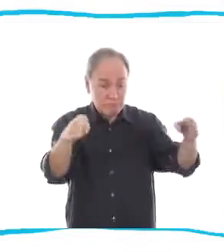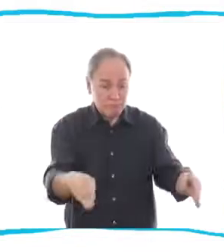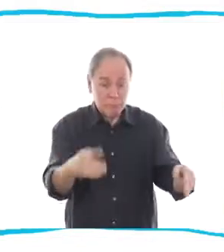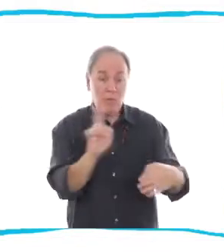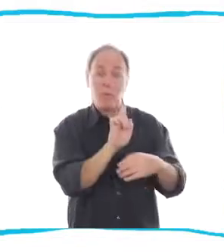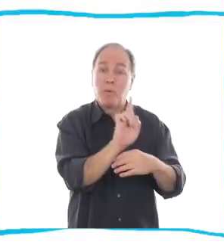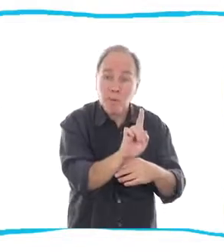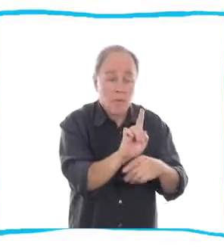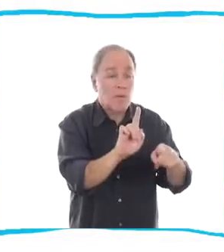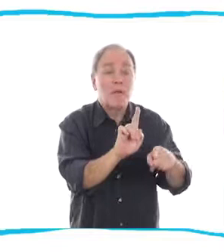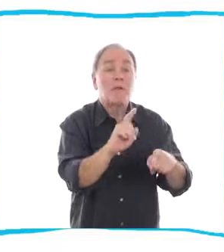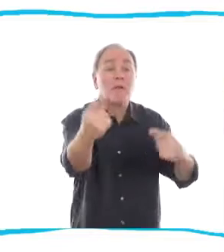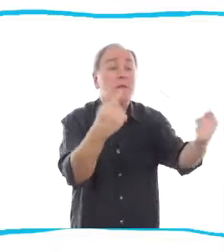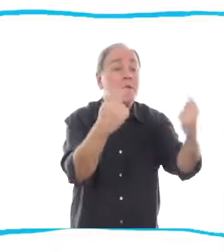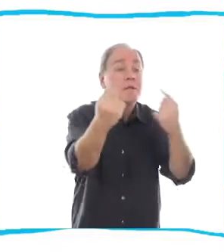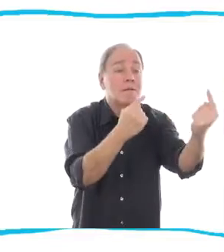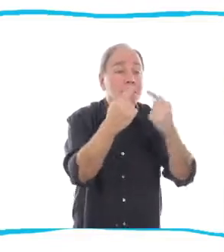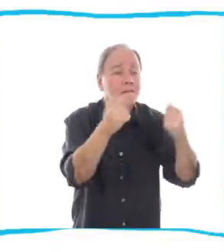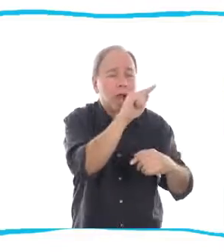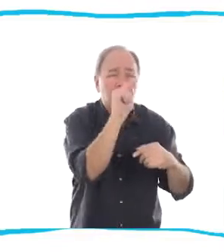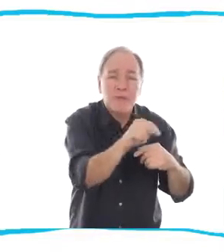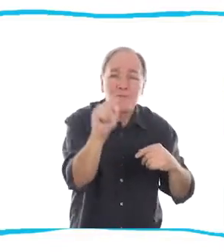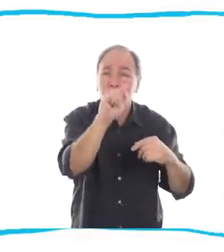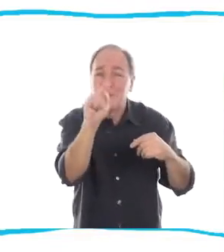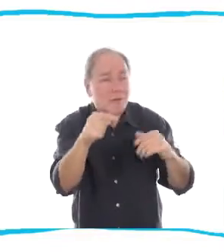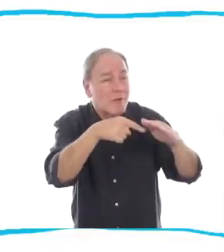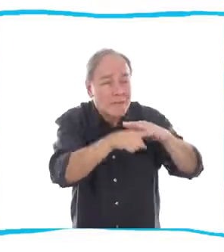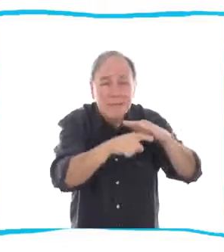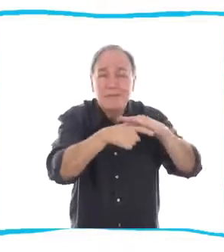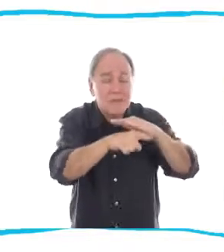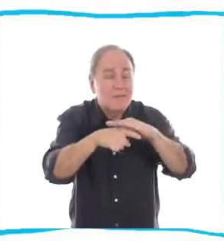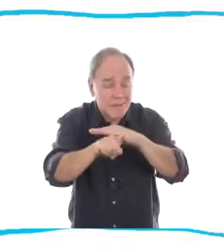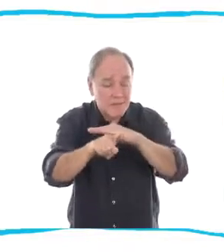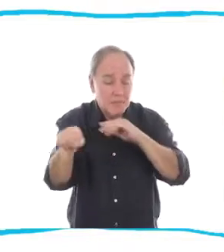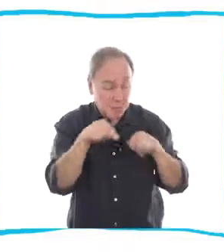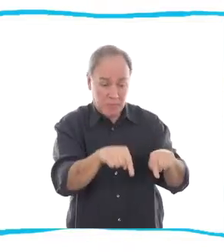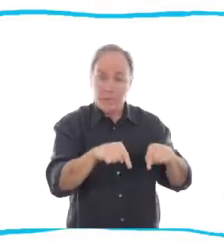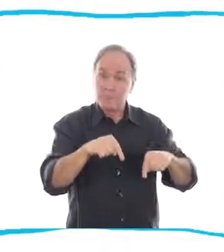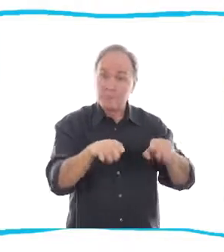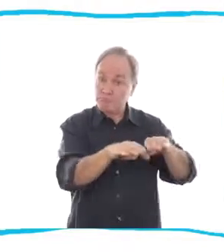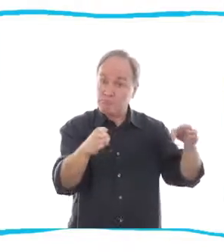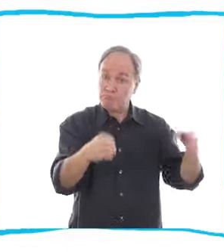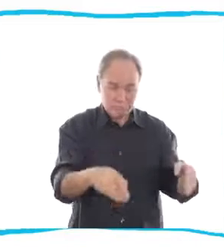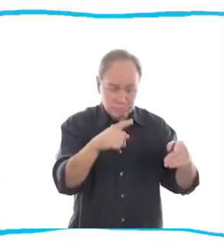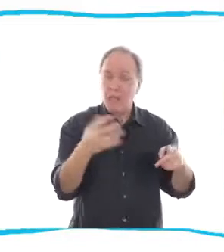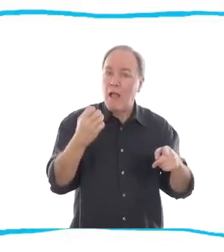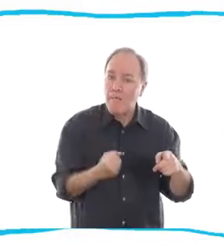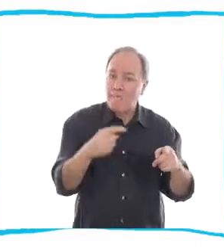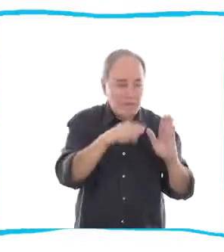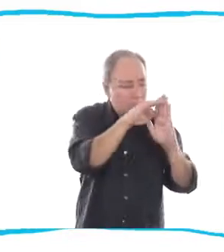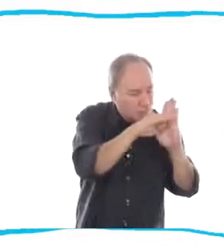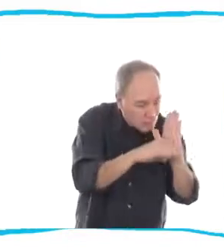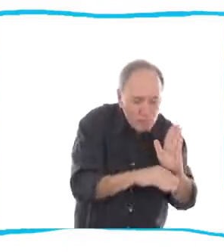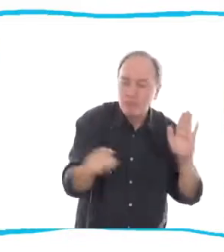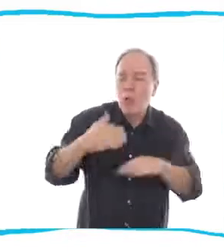have a place where people can ask about their accessibility needs. The help desk could also have a resource list where you